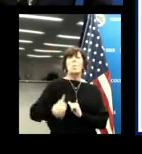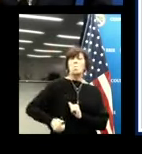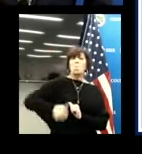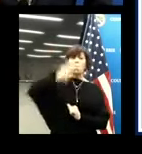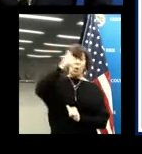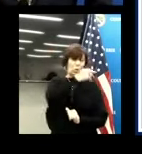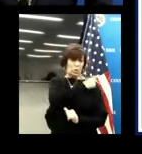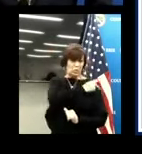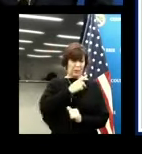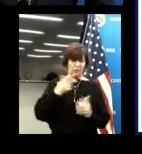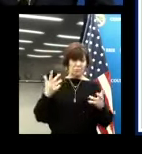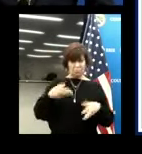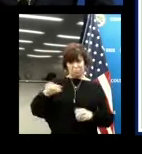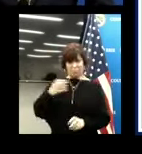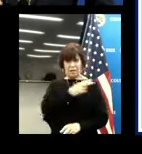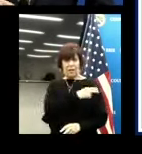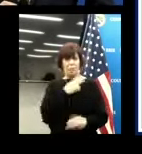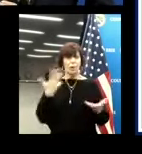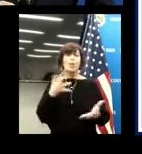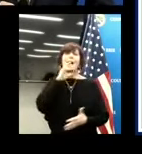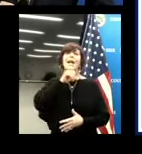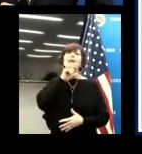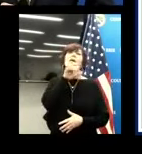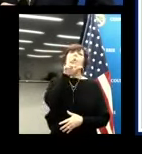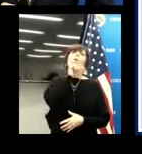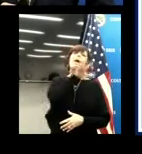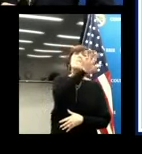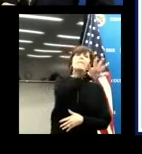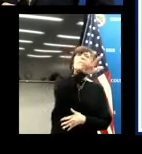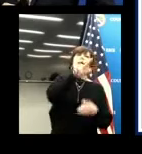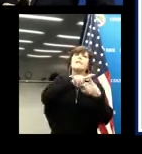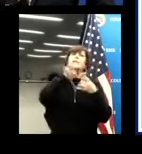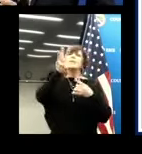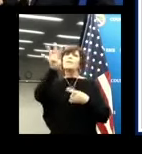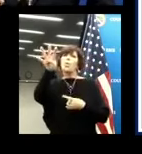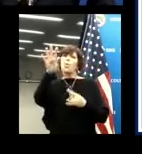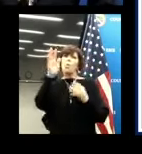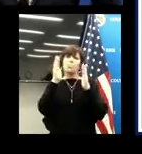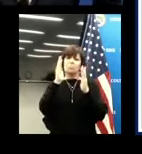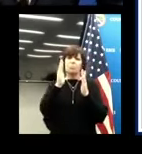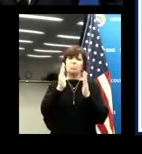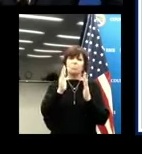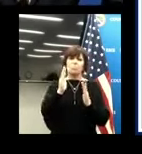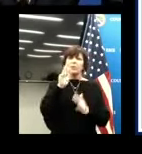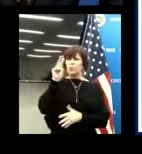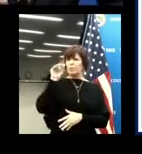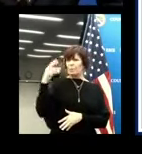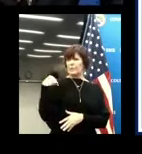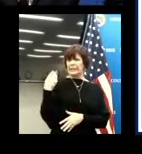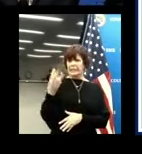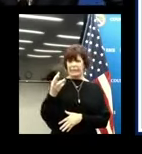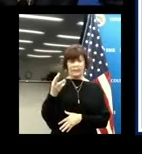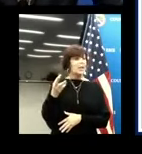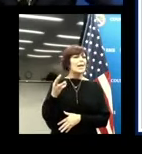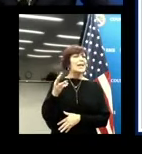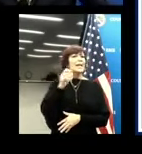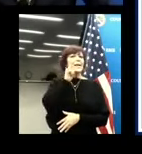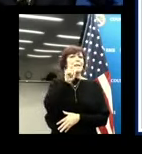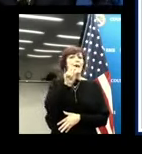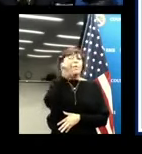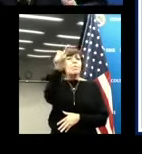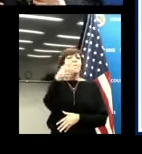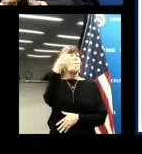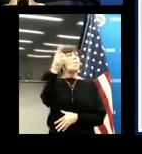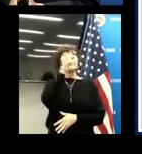most patients hospitalized was 55 to 64 on November 16th. So this is not just